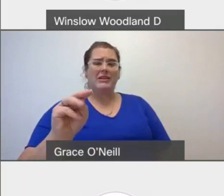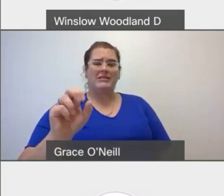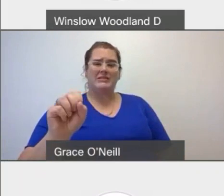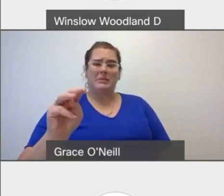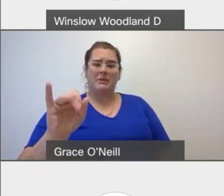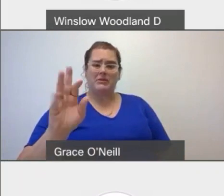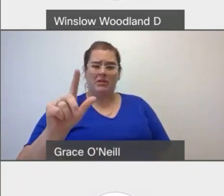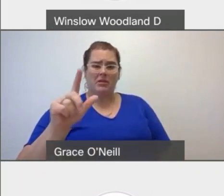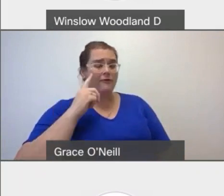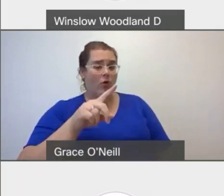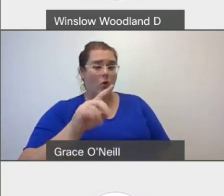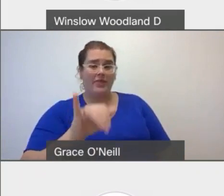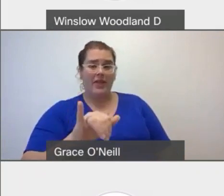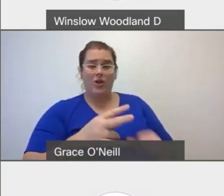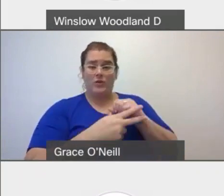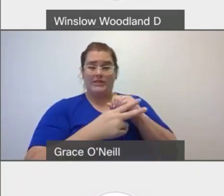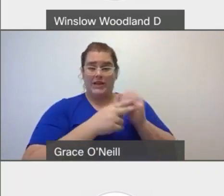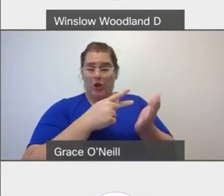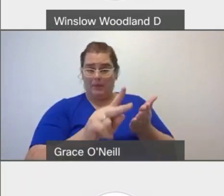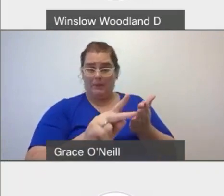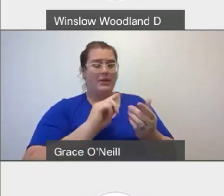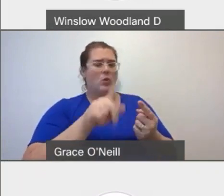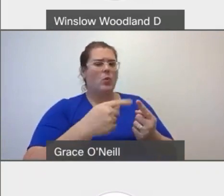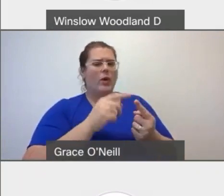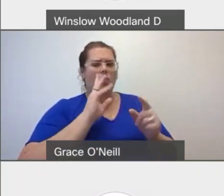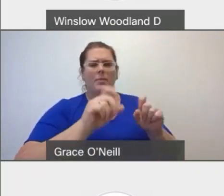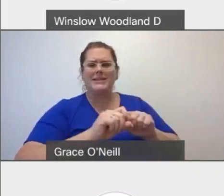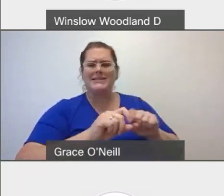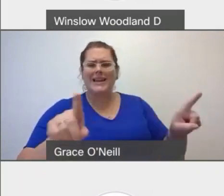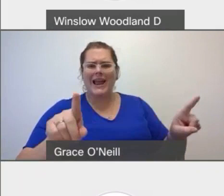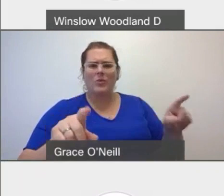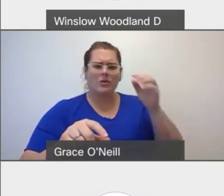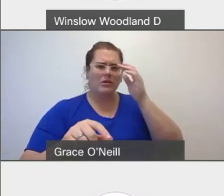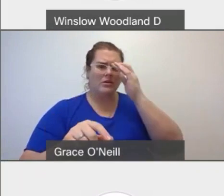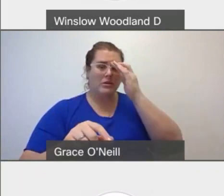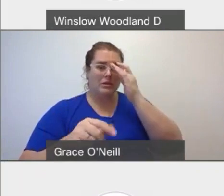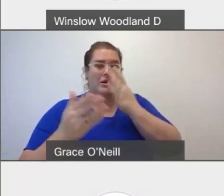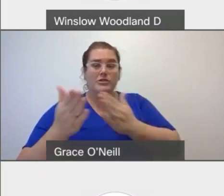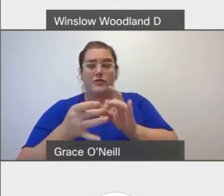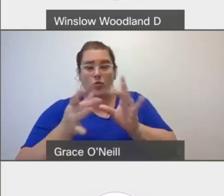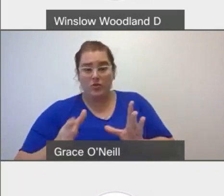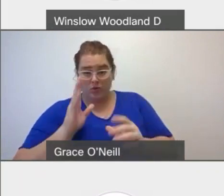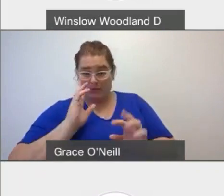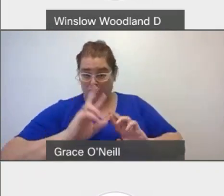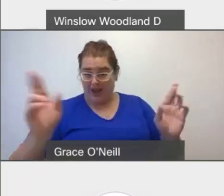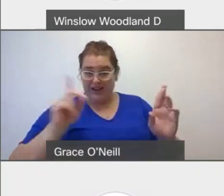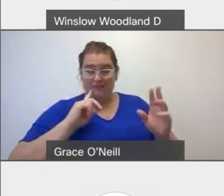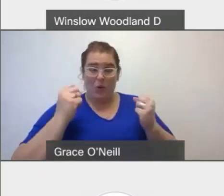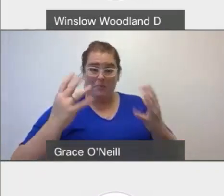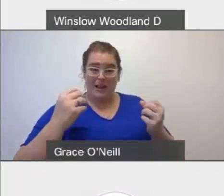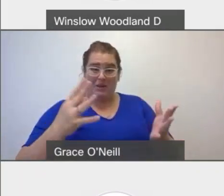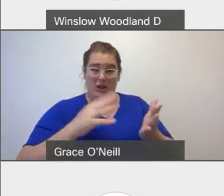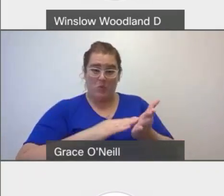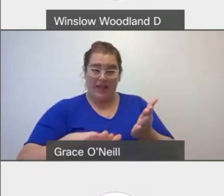Will service coordination be prepped for day to submit a lot of waiver authorizations requesting going back to January